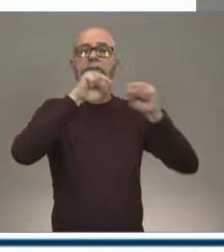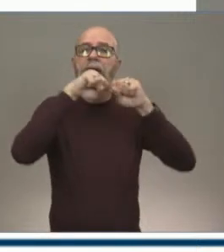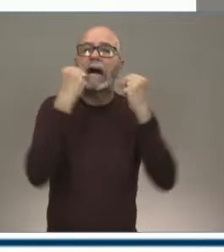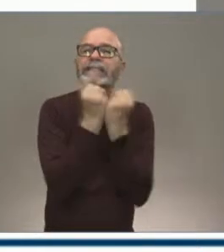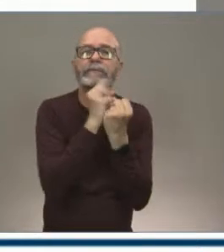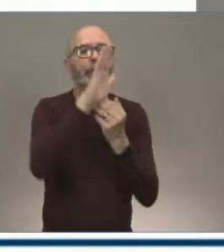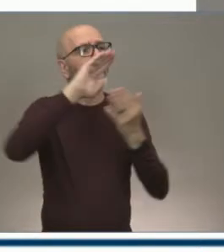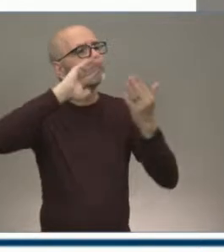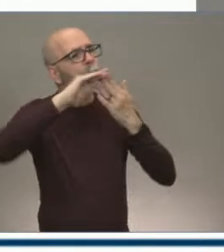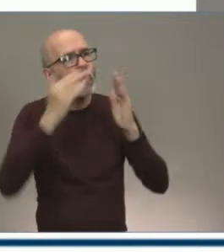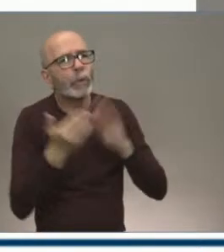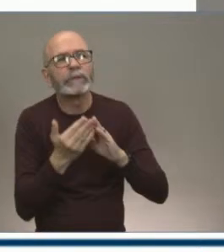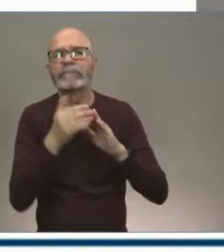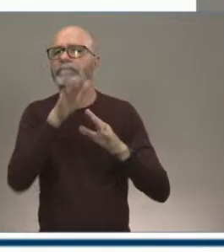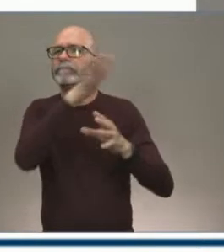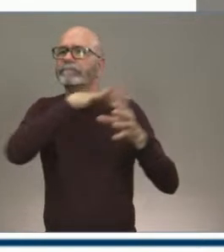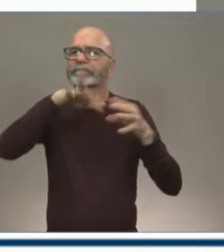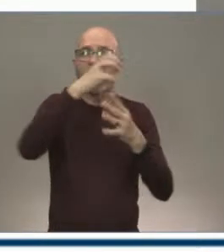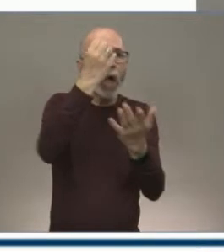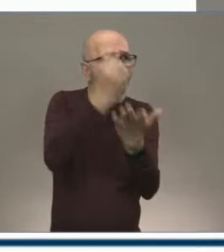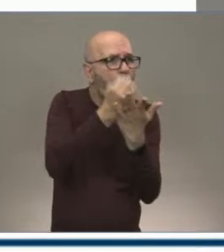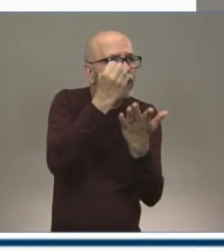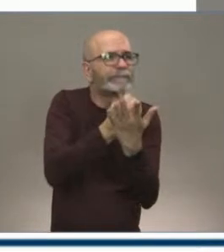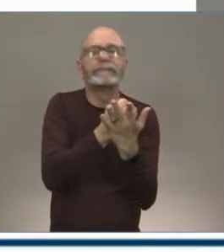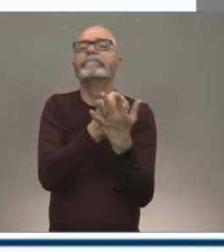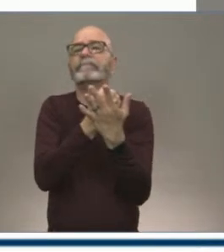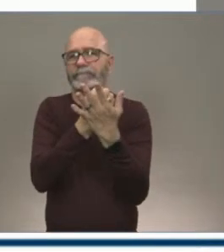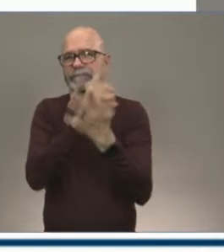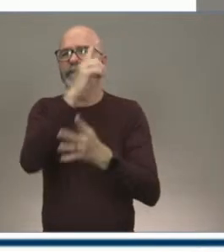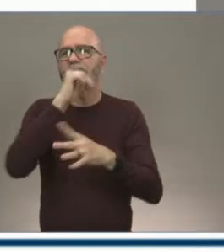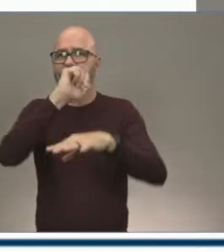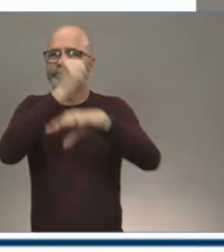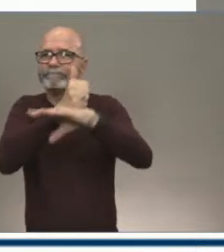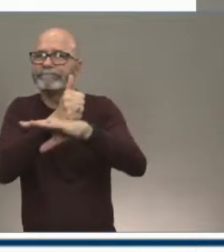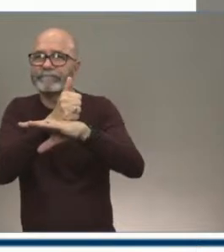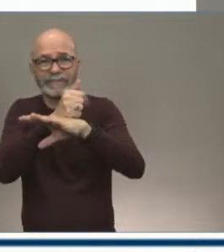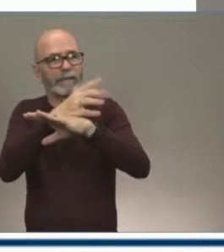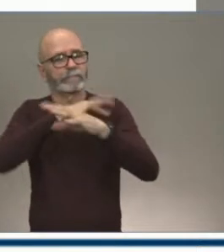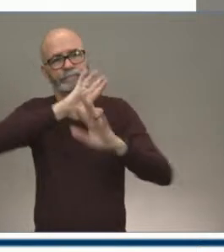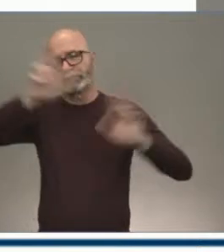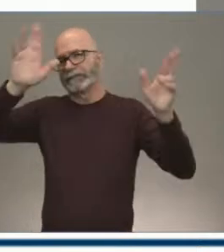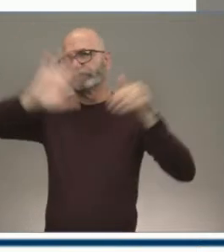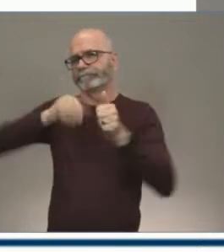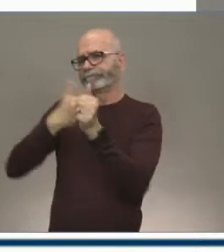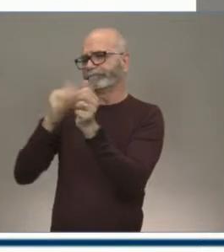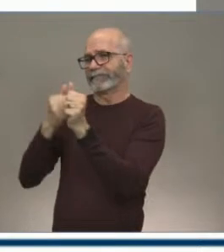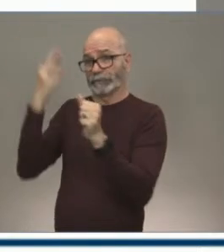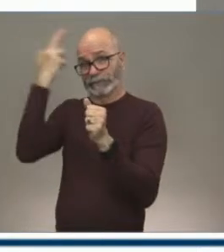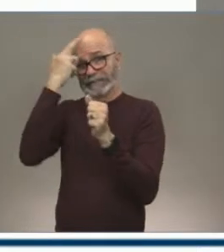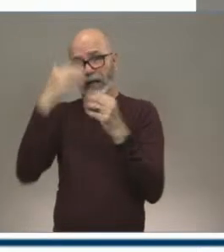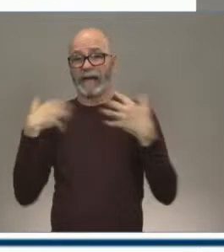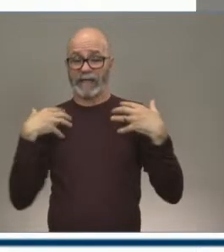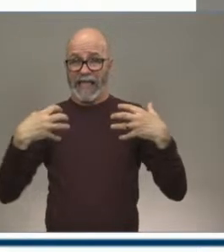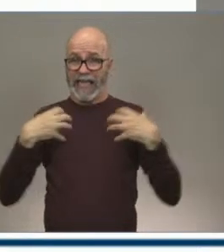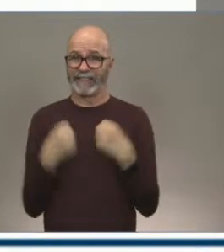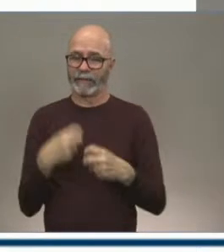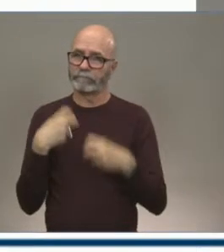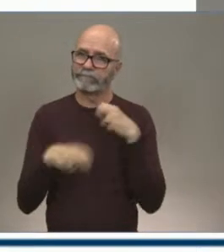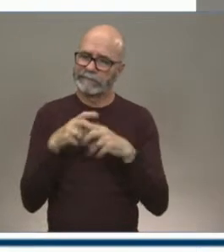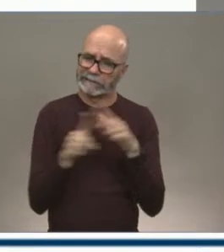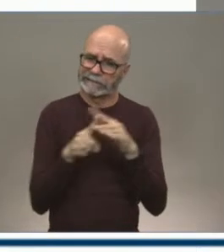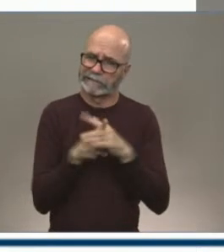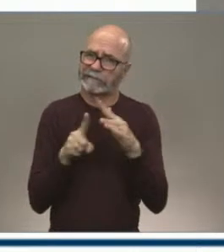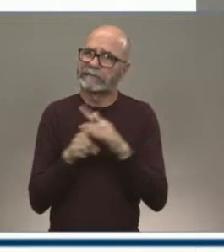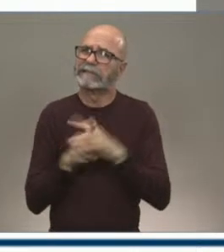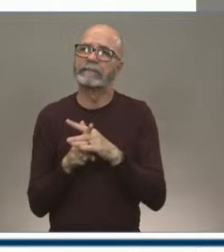other challenges, that they have, poor underlying health conditions in general. So they've asked that